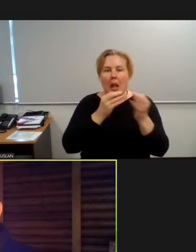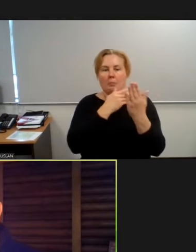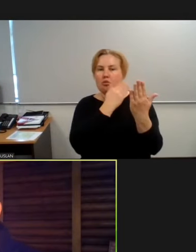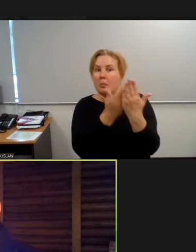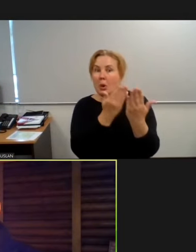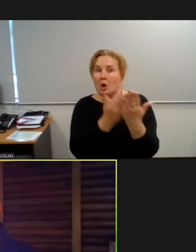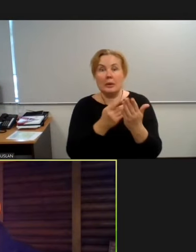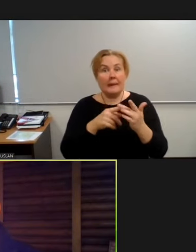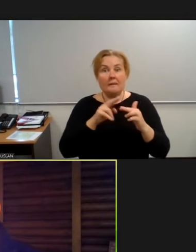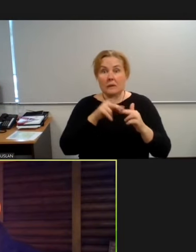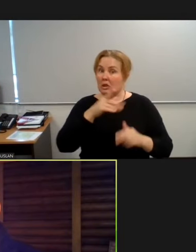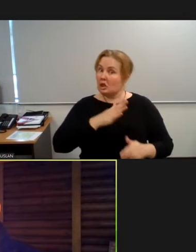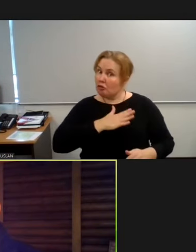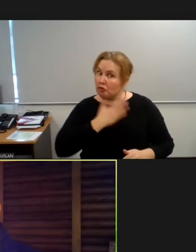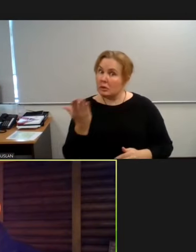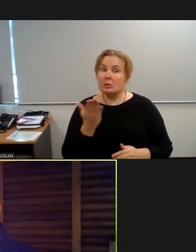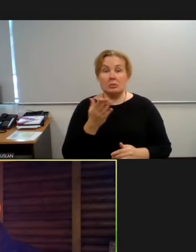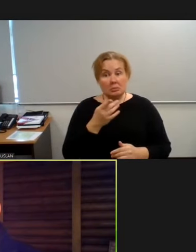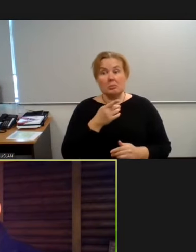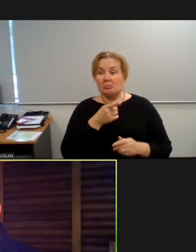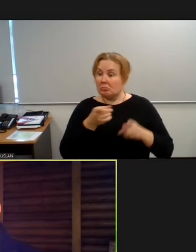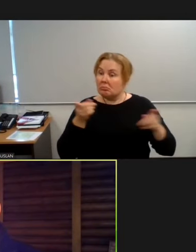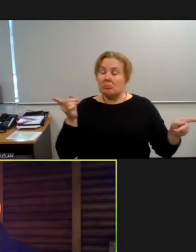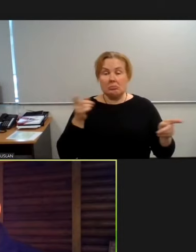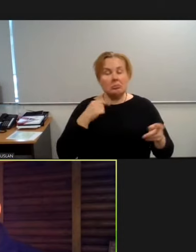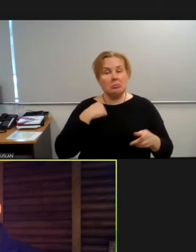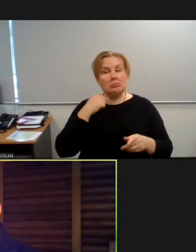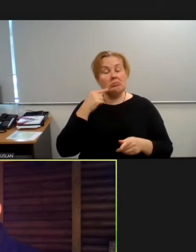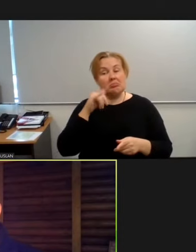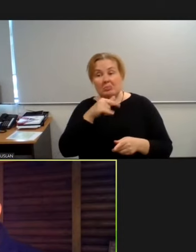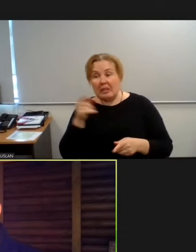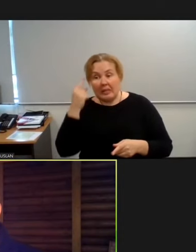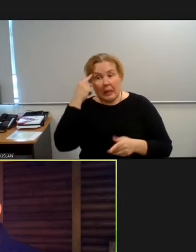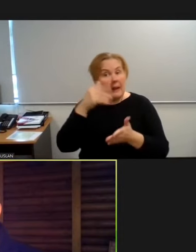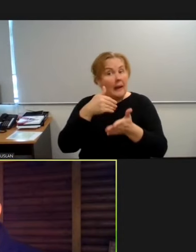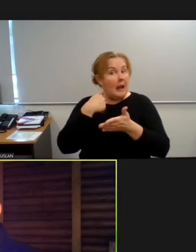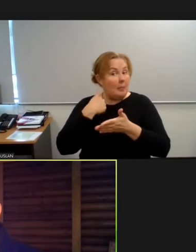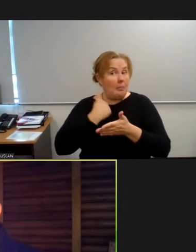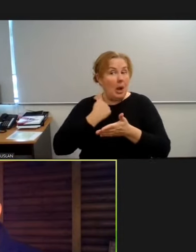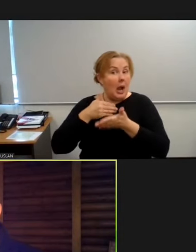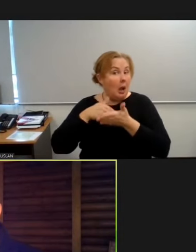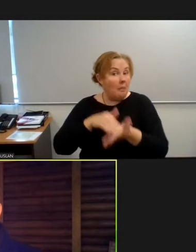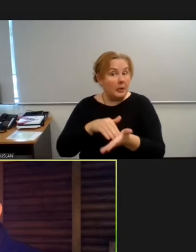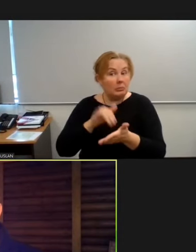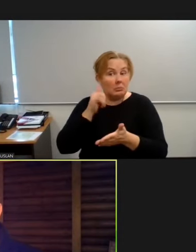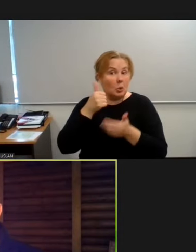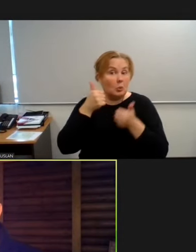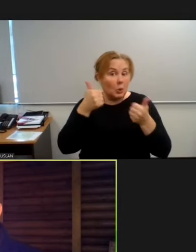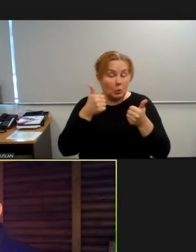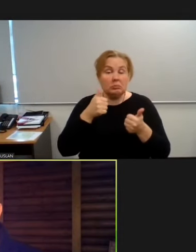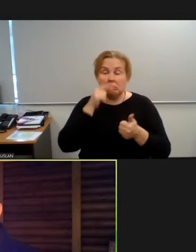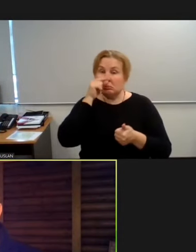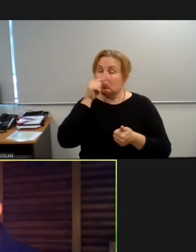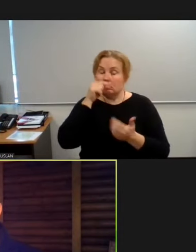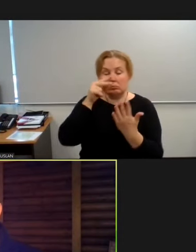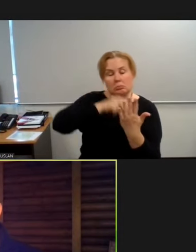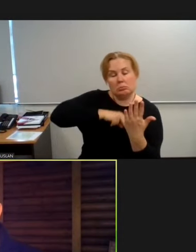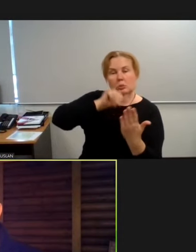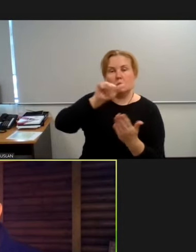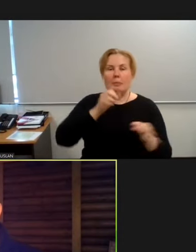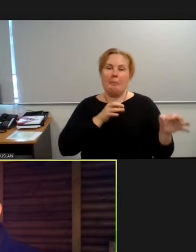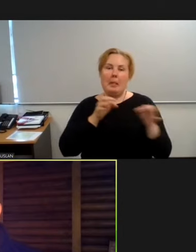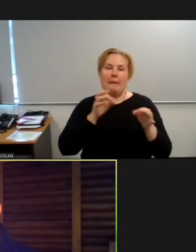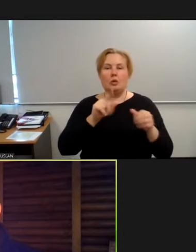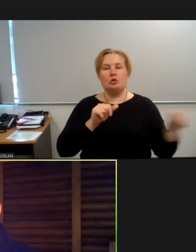helpful. But I think we need to probably just think about how we're going to manage service